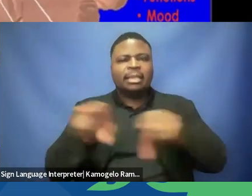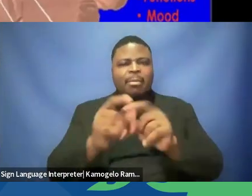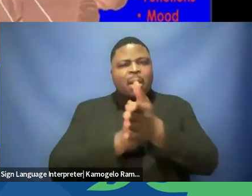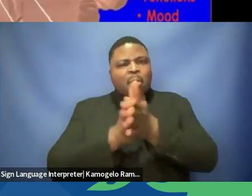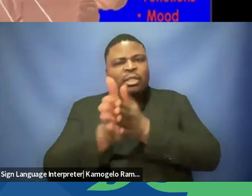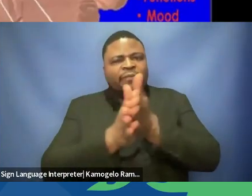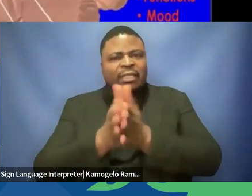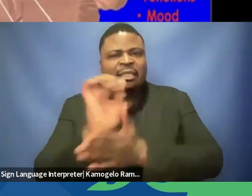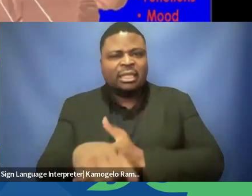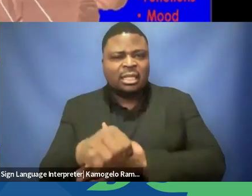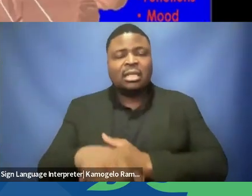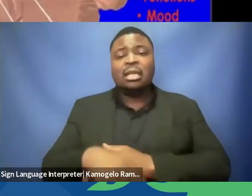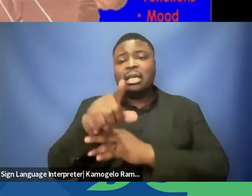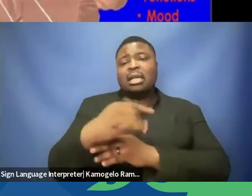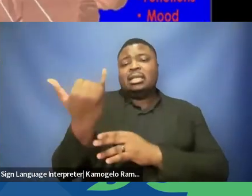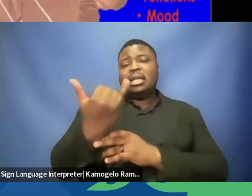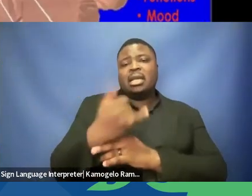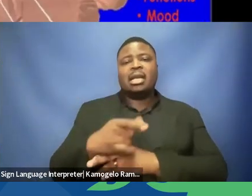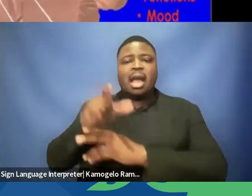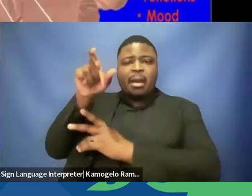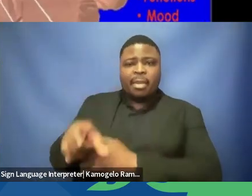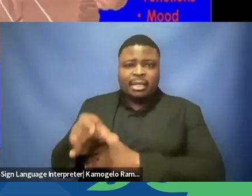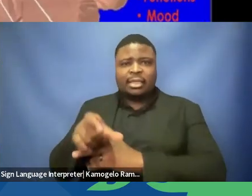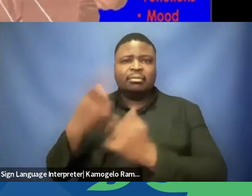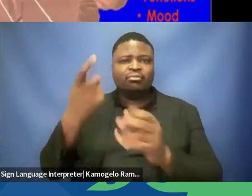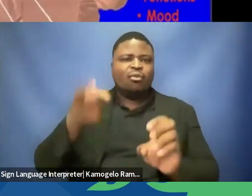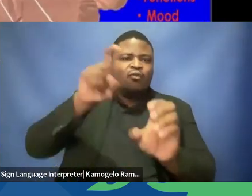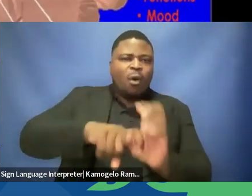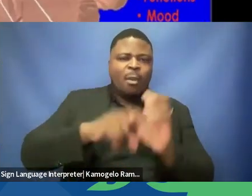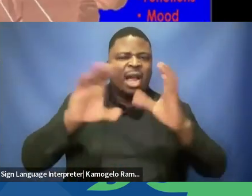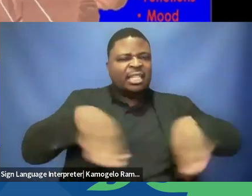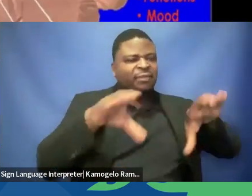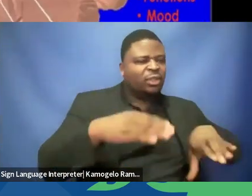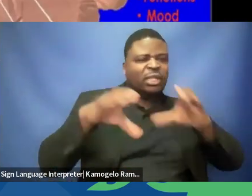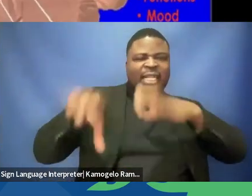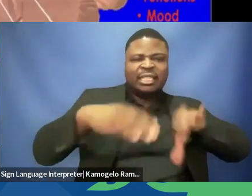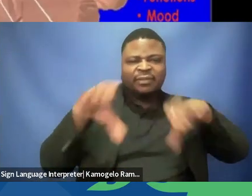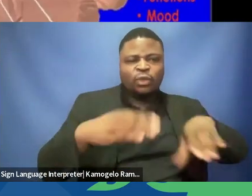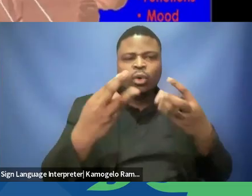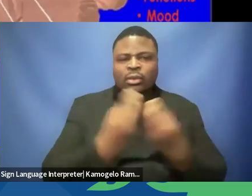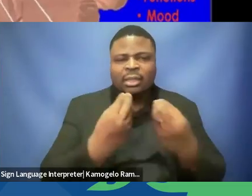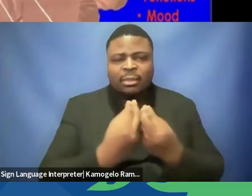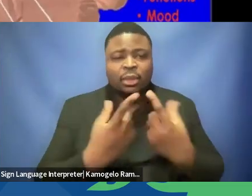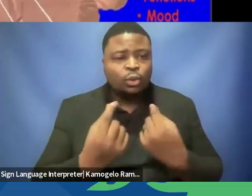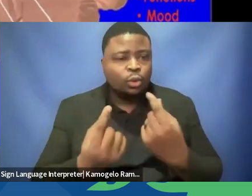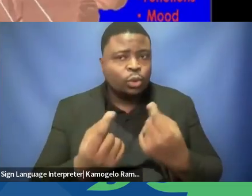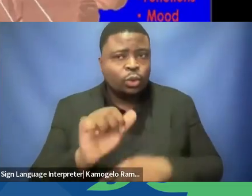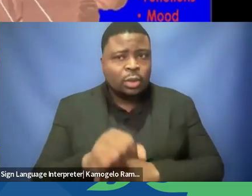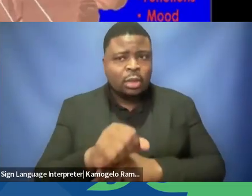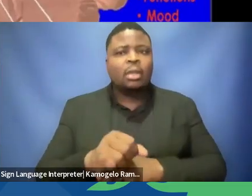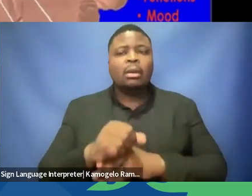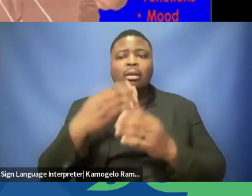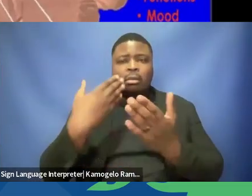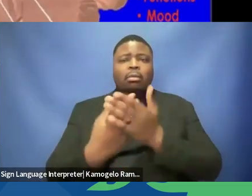someone engages in an activity and you realize that this activity is rewarding, there's the tendency to repeat and